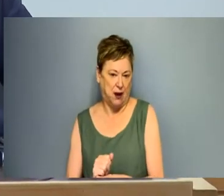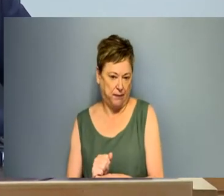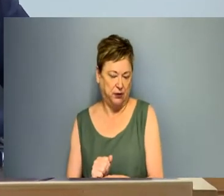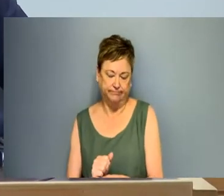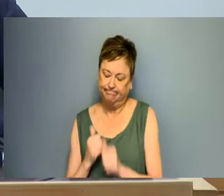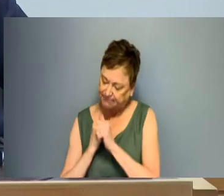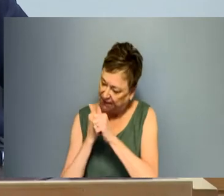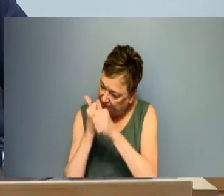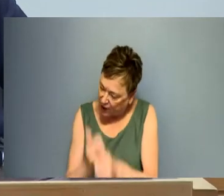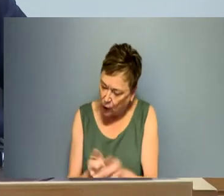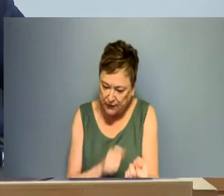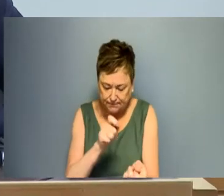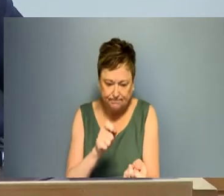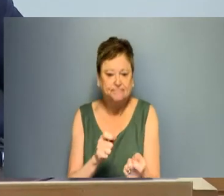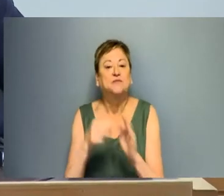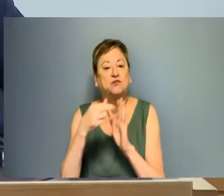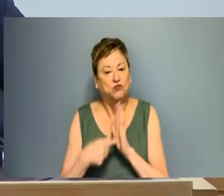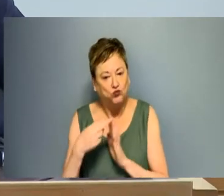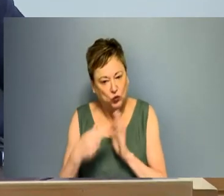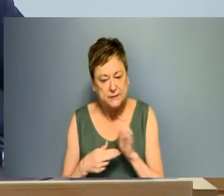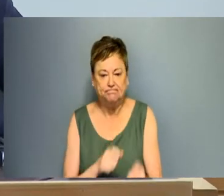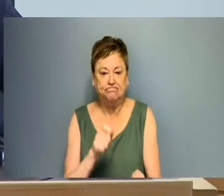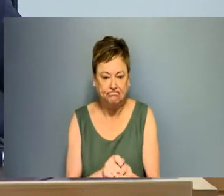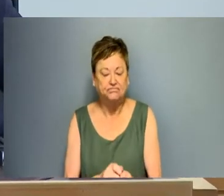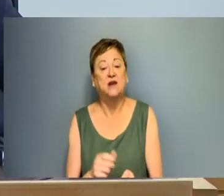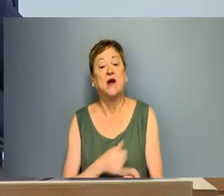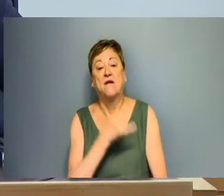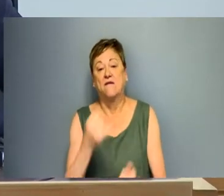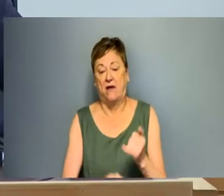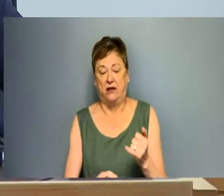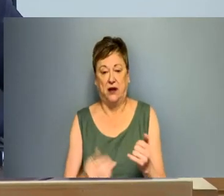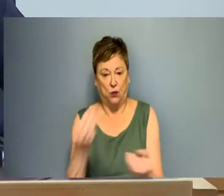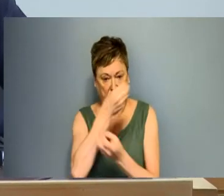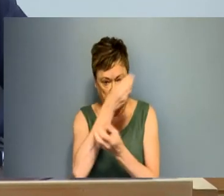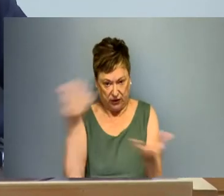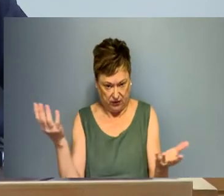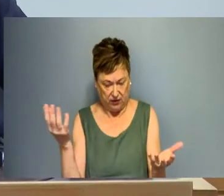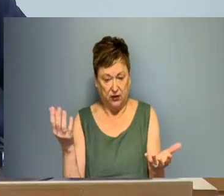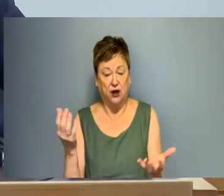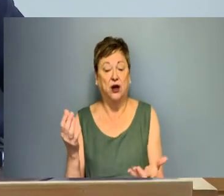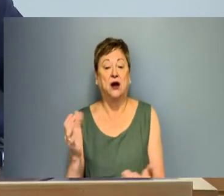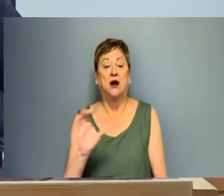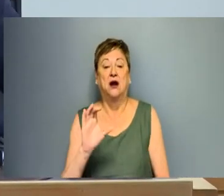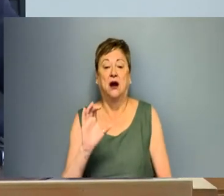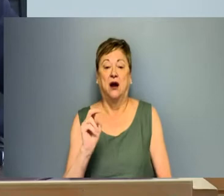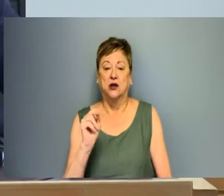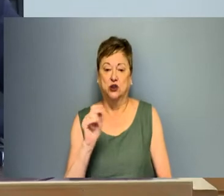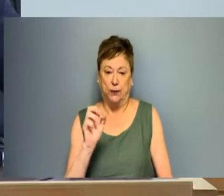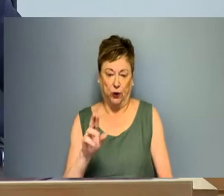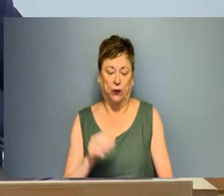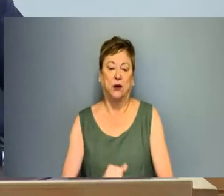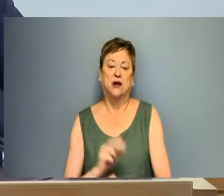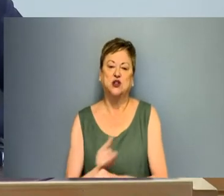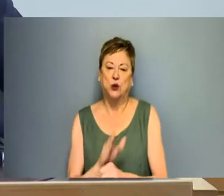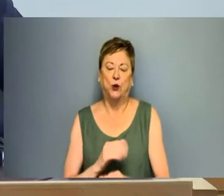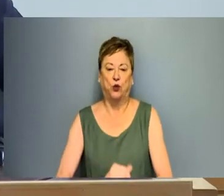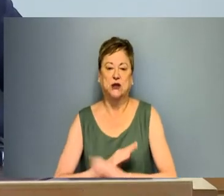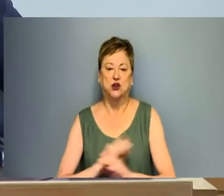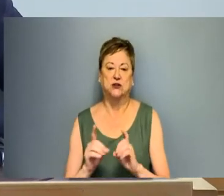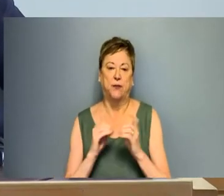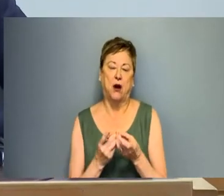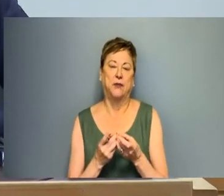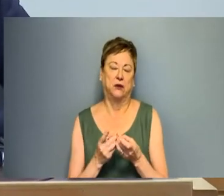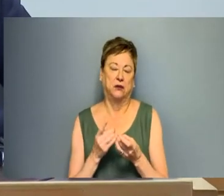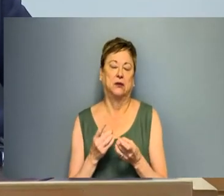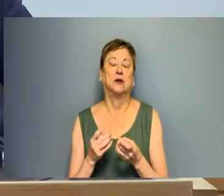law. Finally, I'll share that our Consumer Protection Department continues to